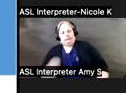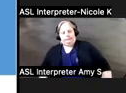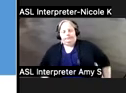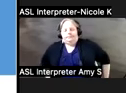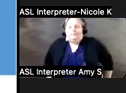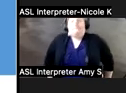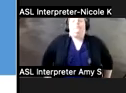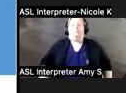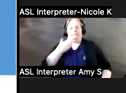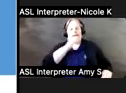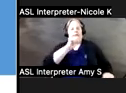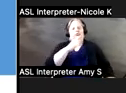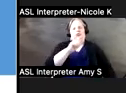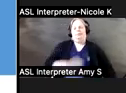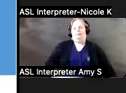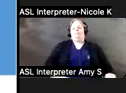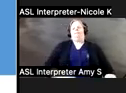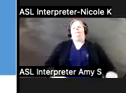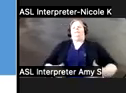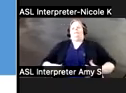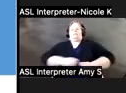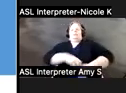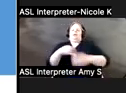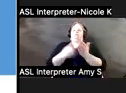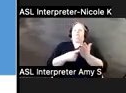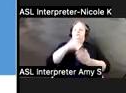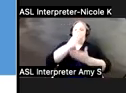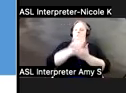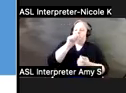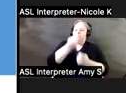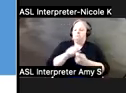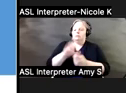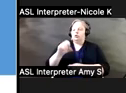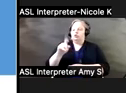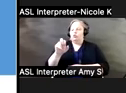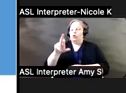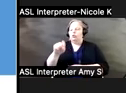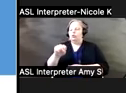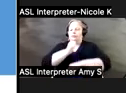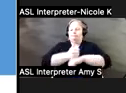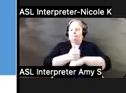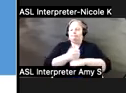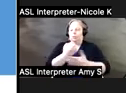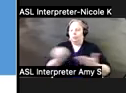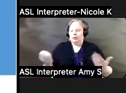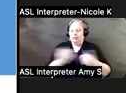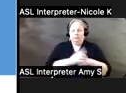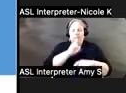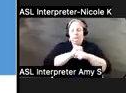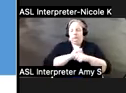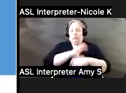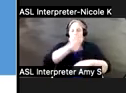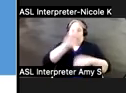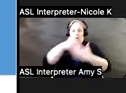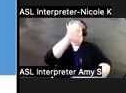Yes. Thank you, Angela. So now I'm going to talk about the specific, some of the specific controllers I use when I set someone up with adaptive equipment. This is not an exhaustive list by